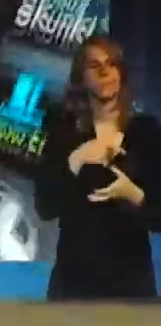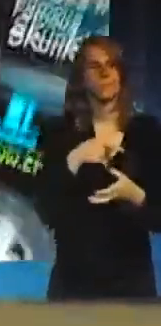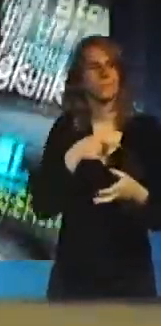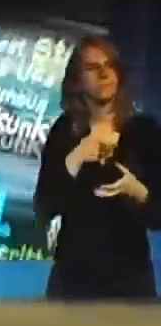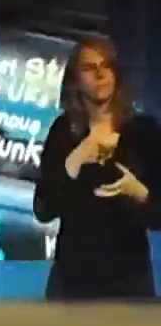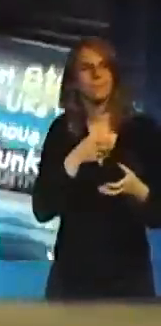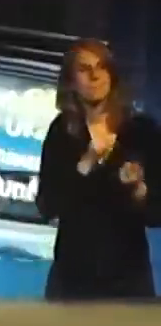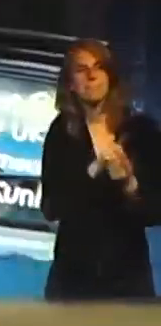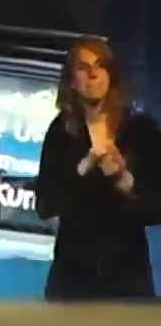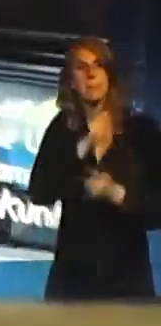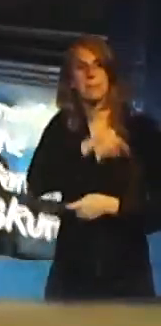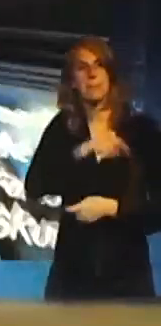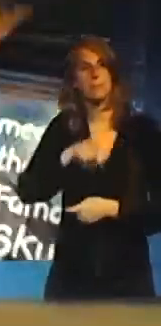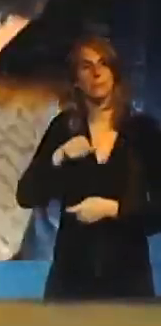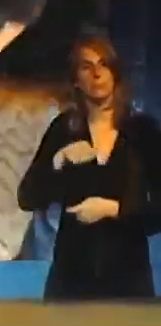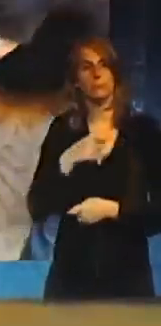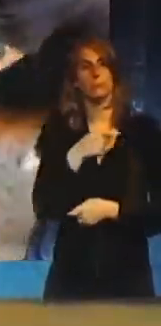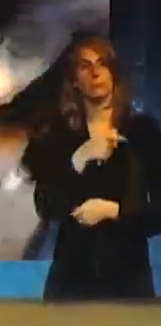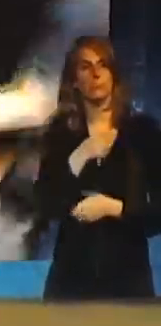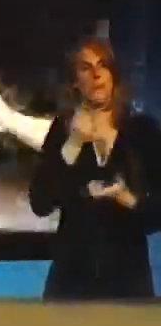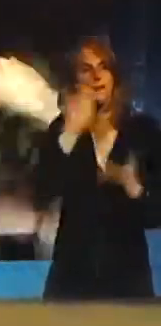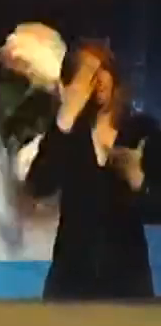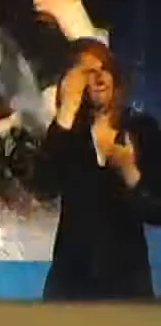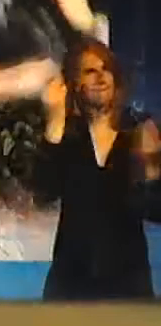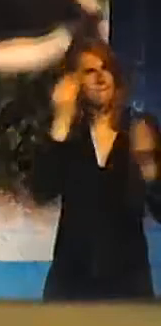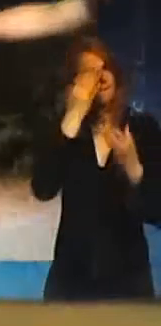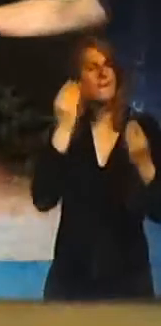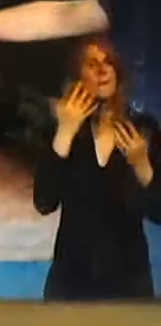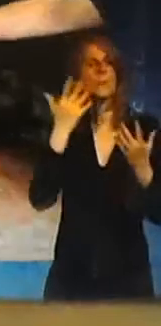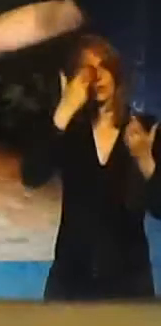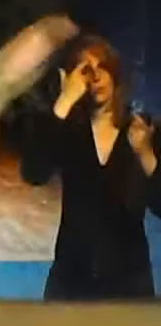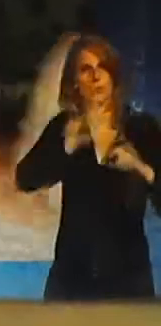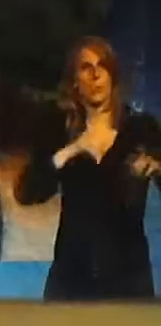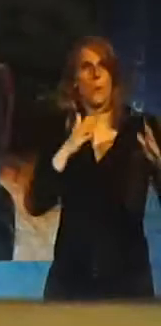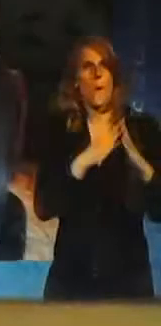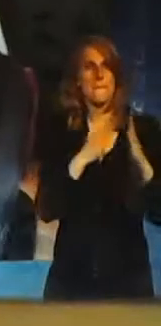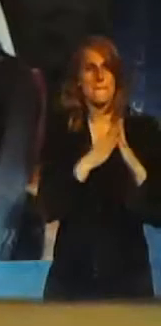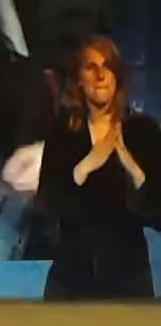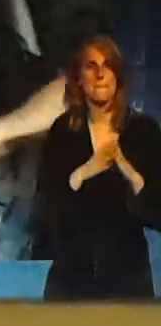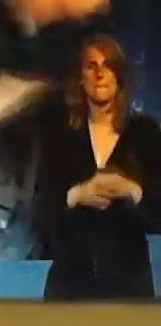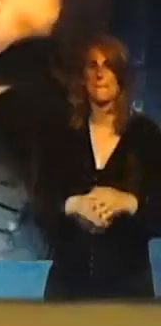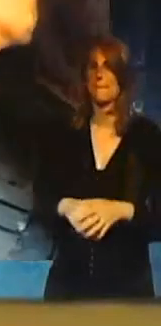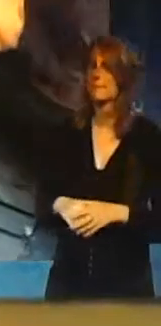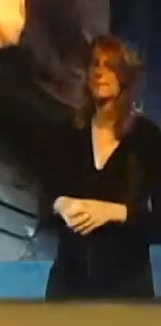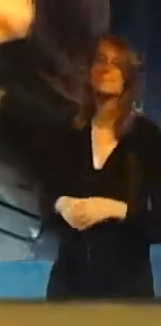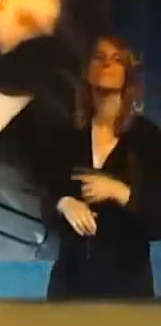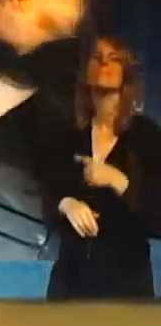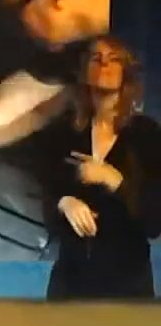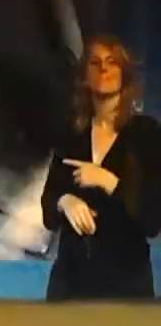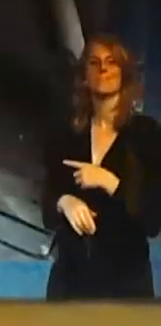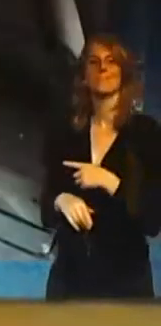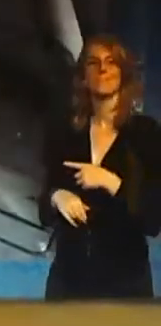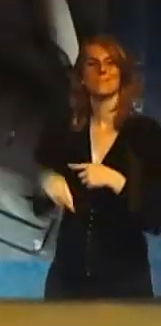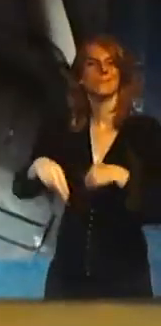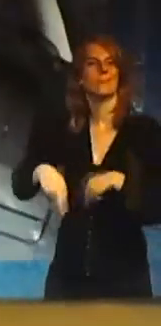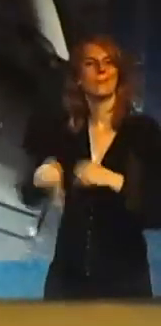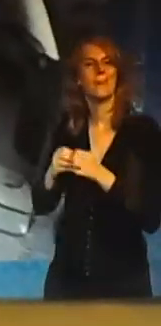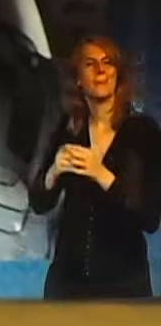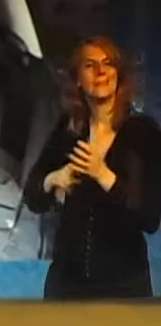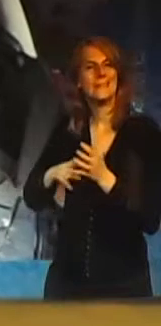chinchilla. The last one in his beans. Oh, in the boot. He's just one of the